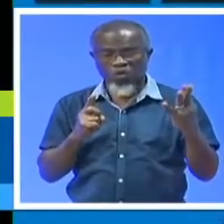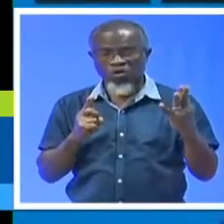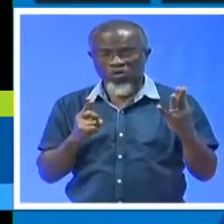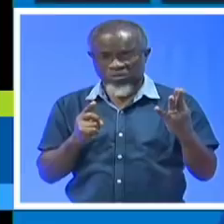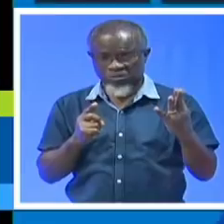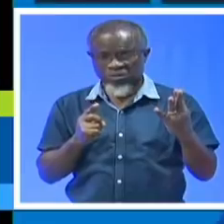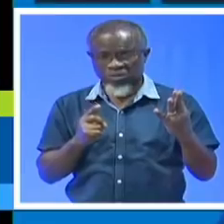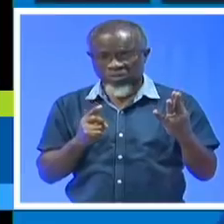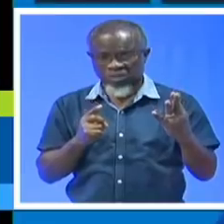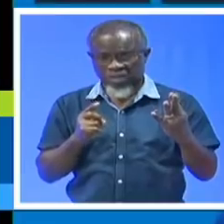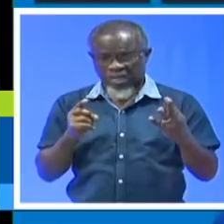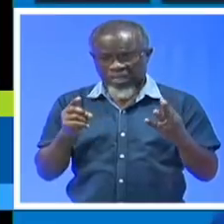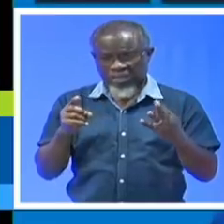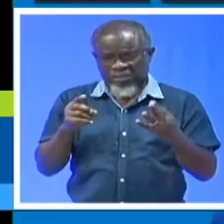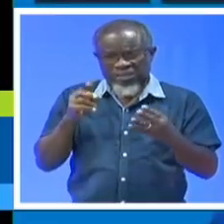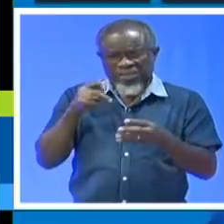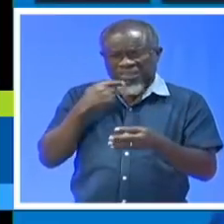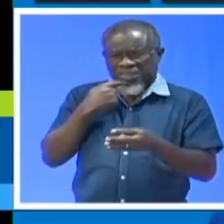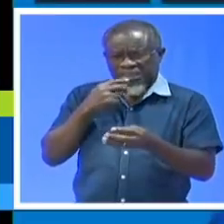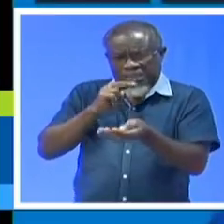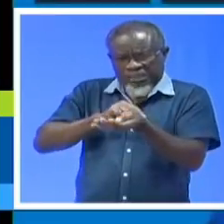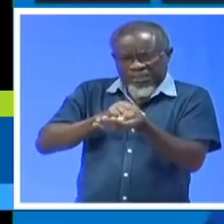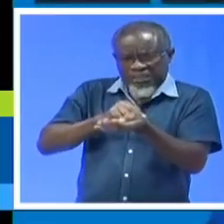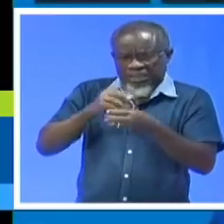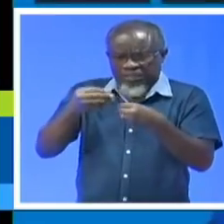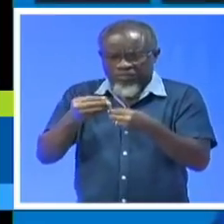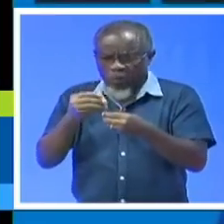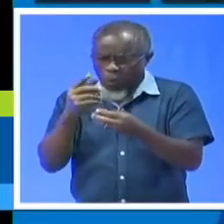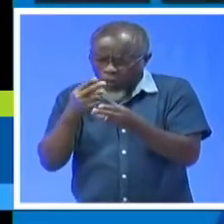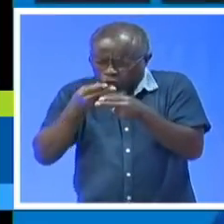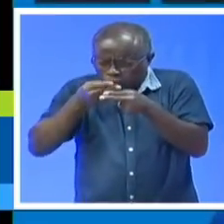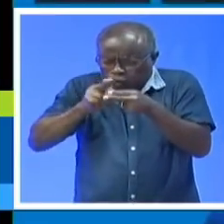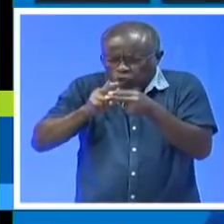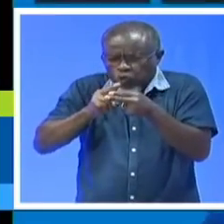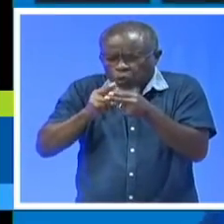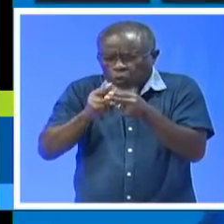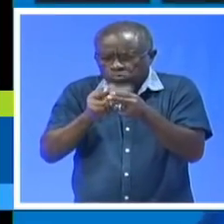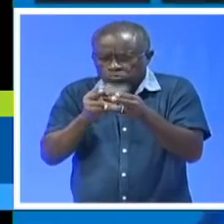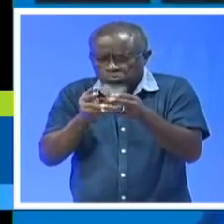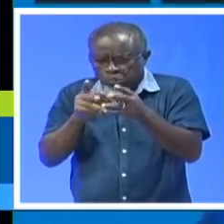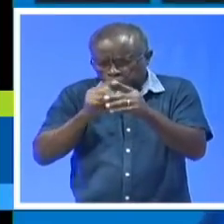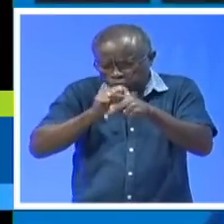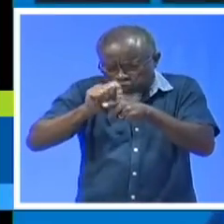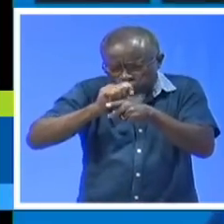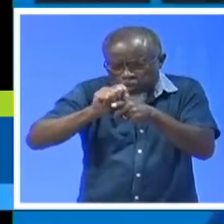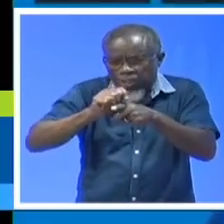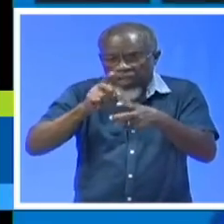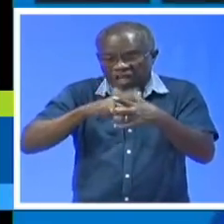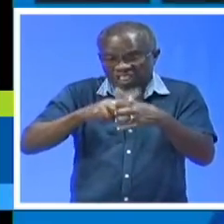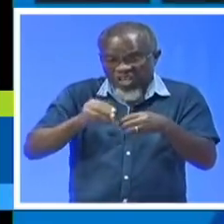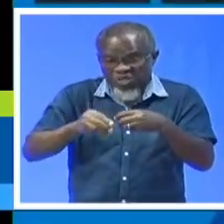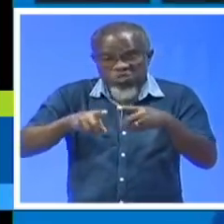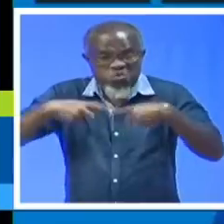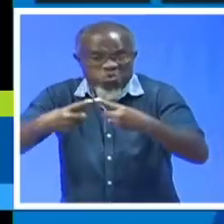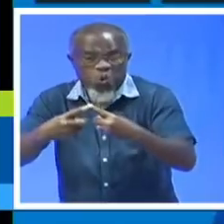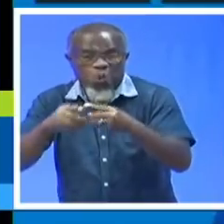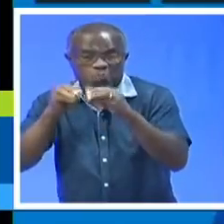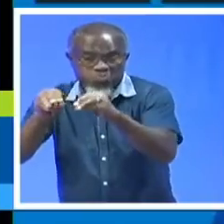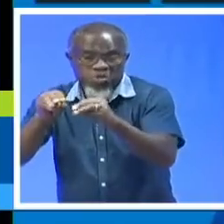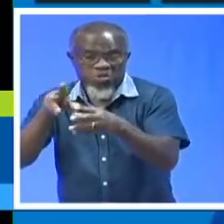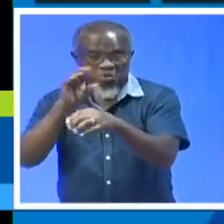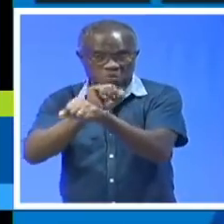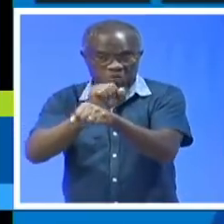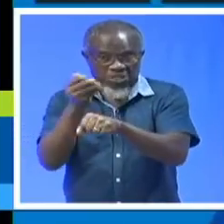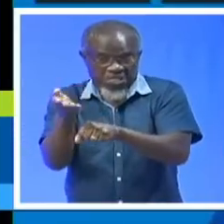and put into the ICU wards when that training normally takes 2 years. So my question is, therefore, is this